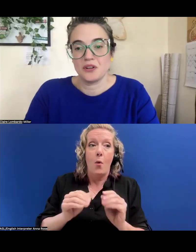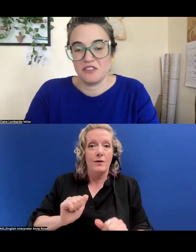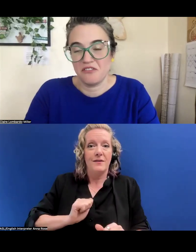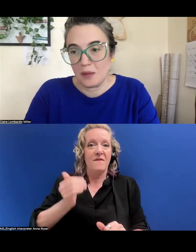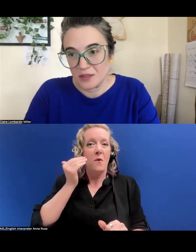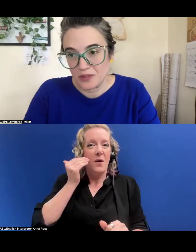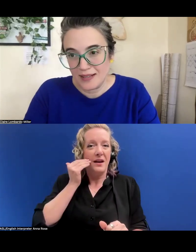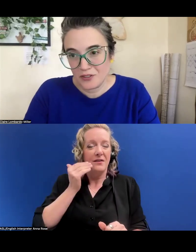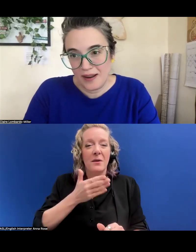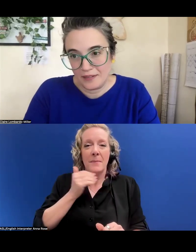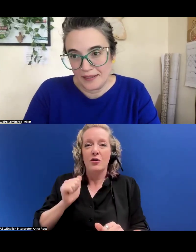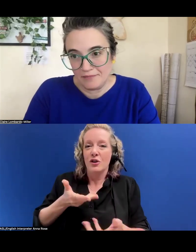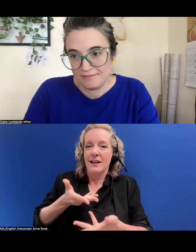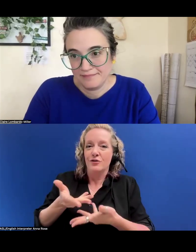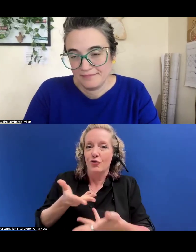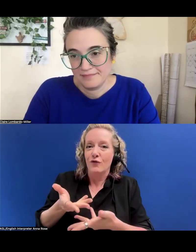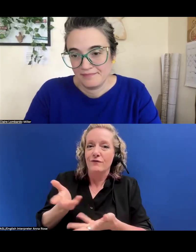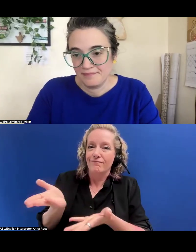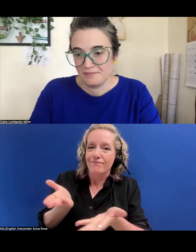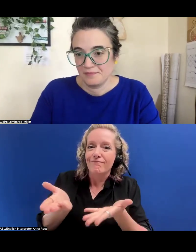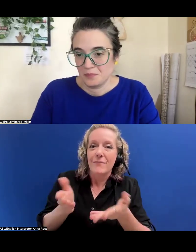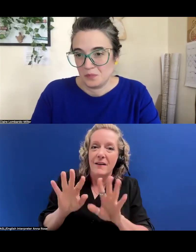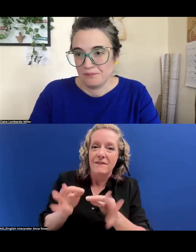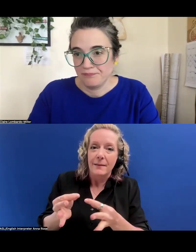you serve your families with intentionality.